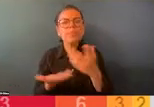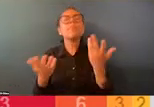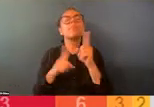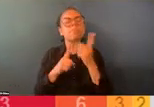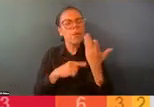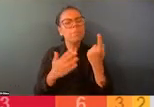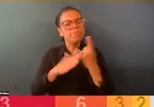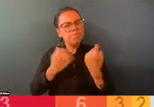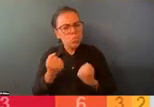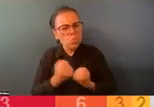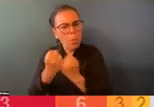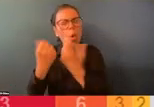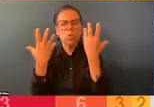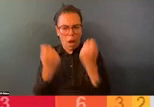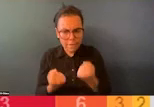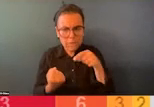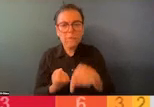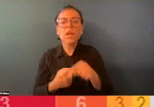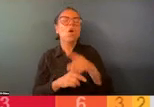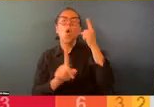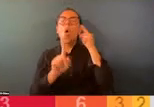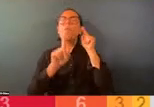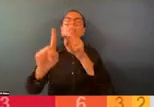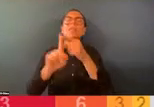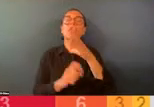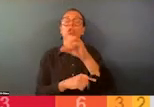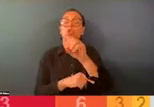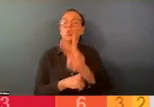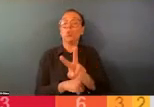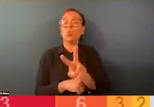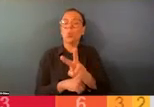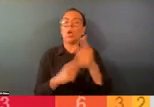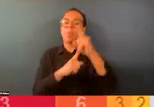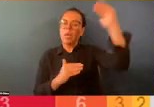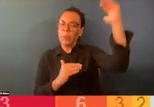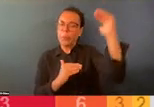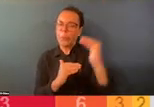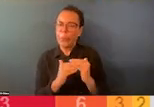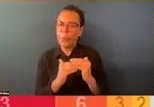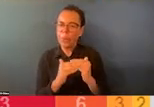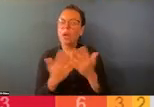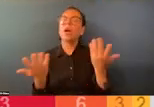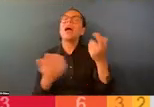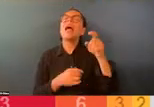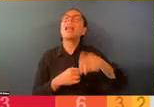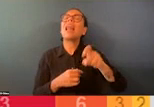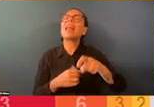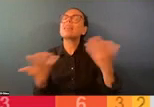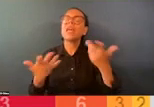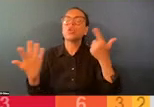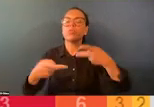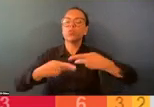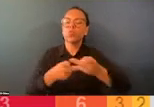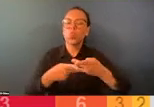waste management to reduce CO2, LHSS project plans to purchase a new generation of environmental